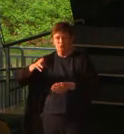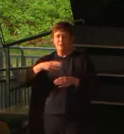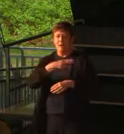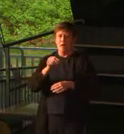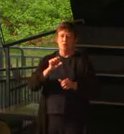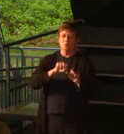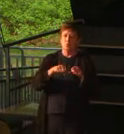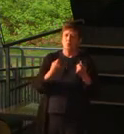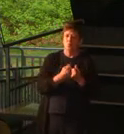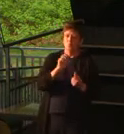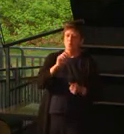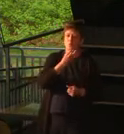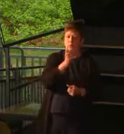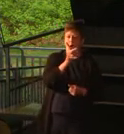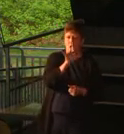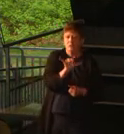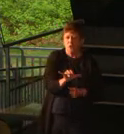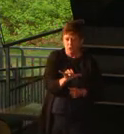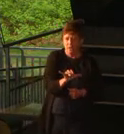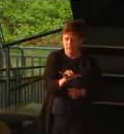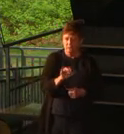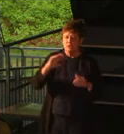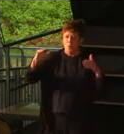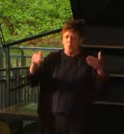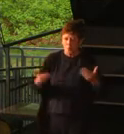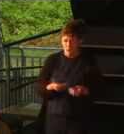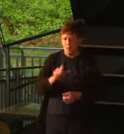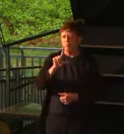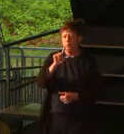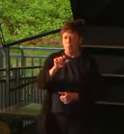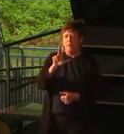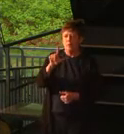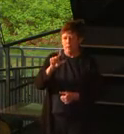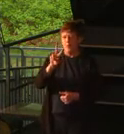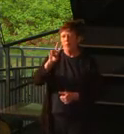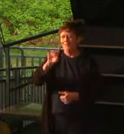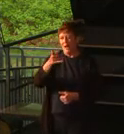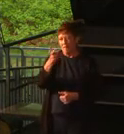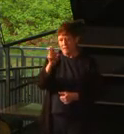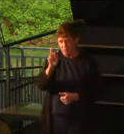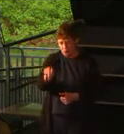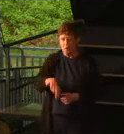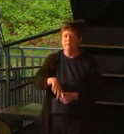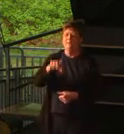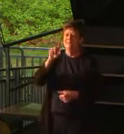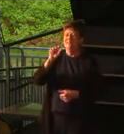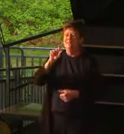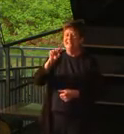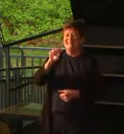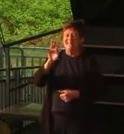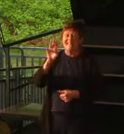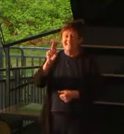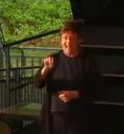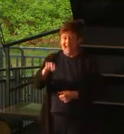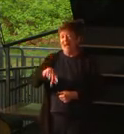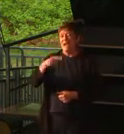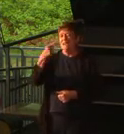sociology. Please welcome our 2023 valedictorian, Stan Genielewski.